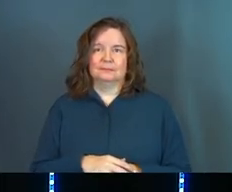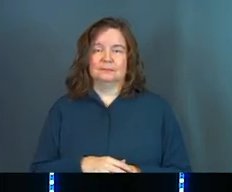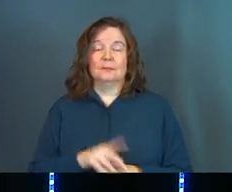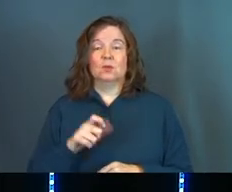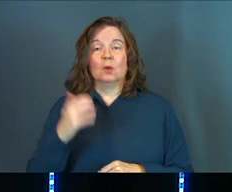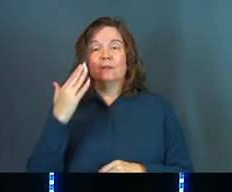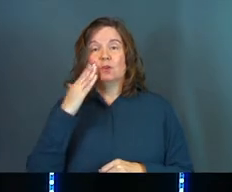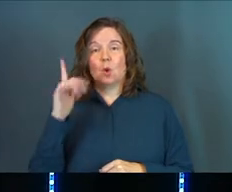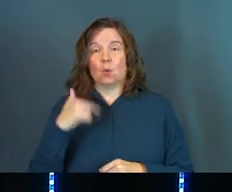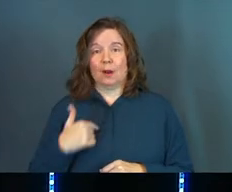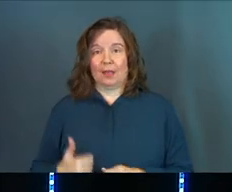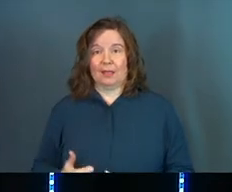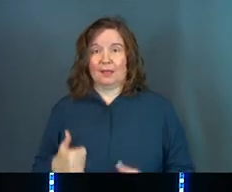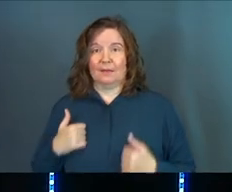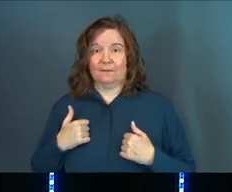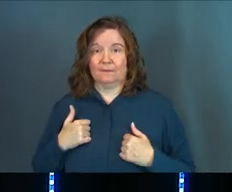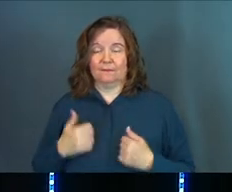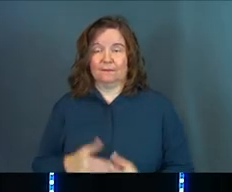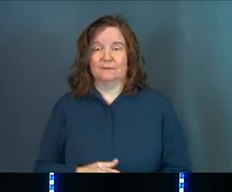You got to know where I live.